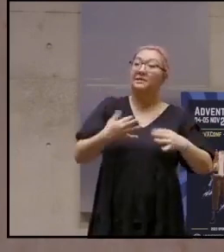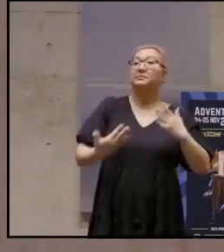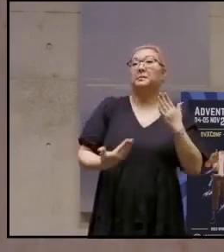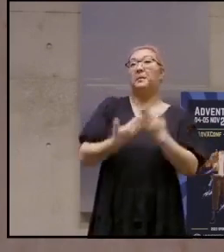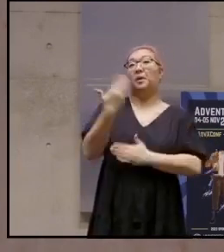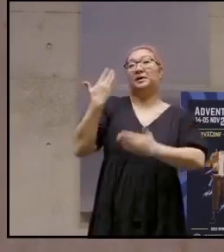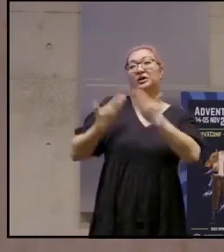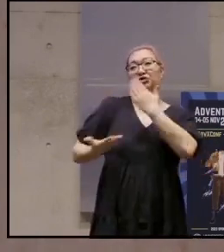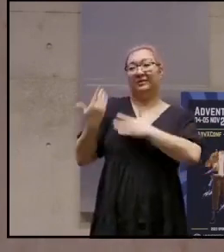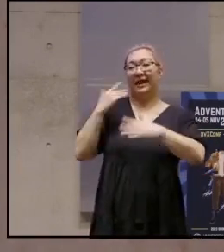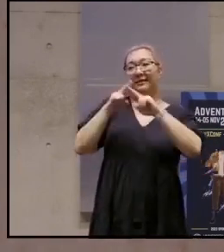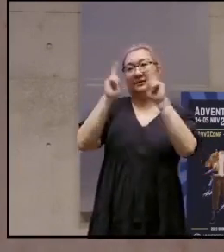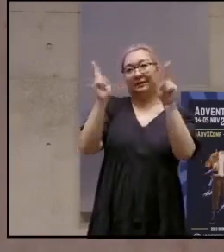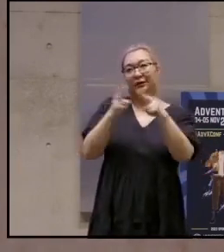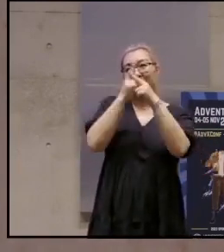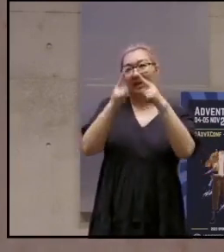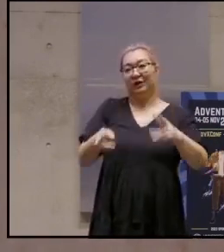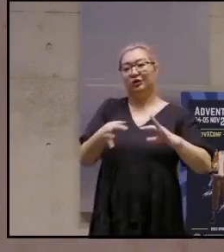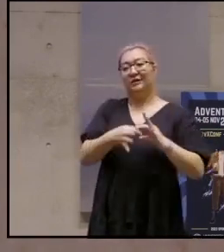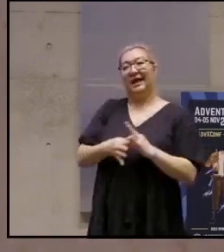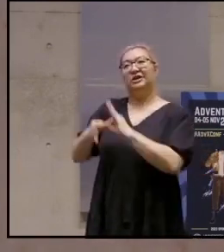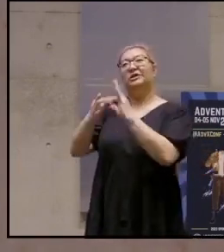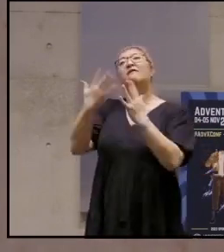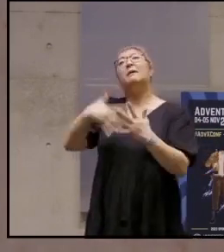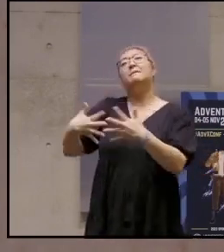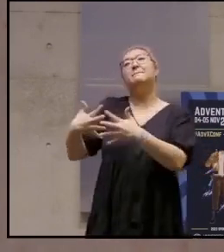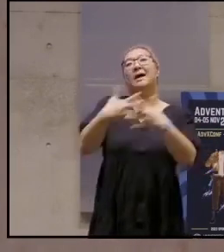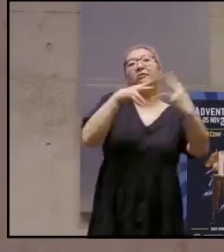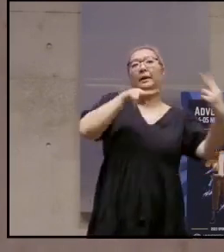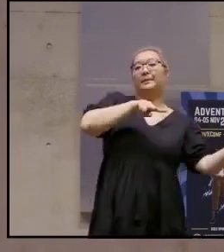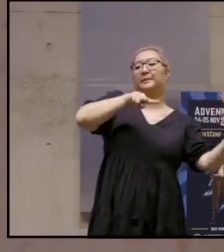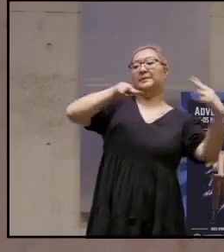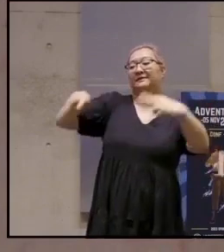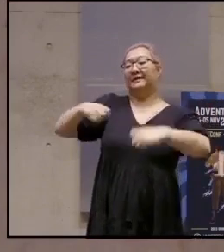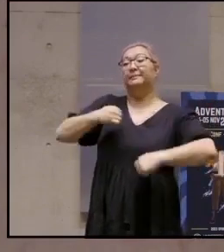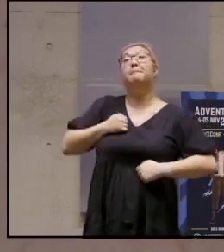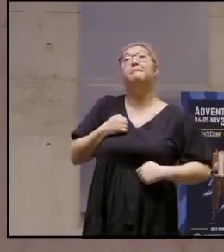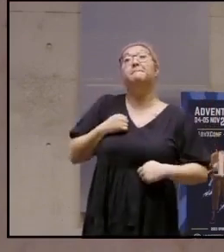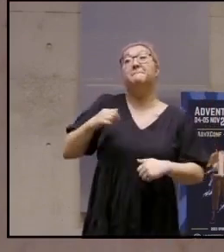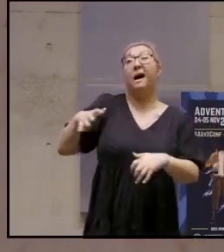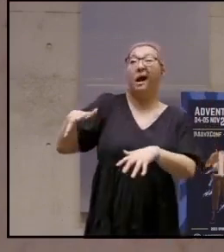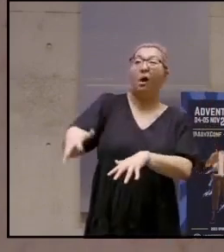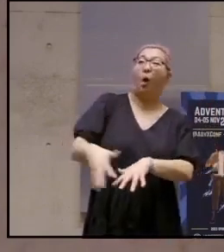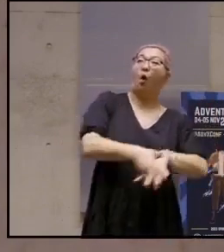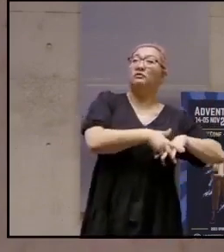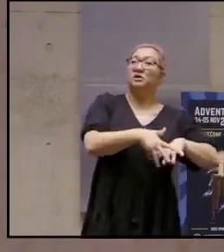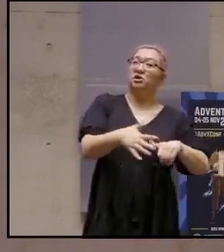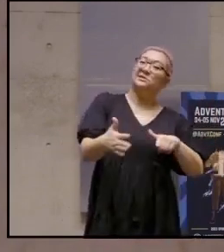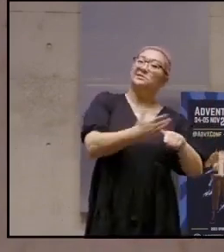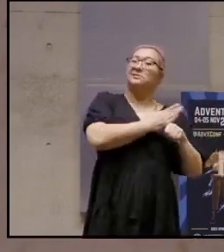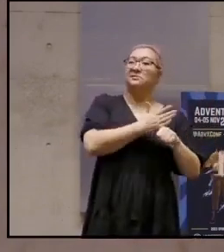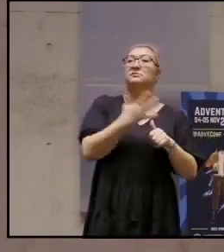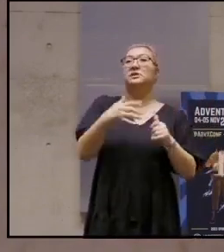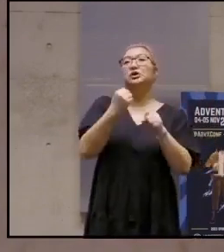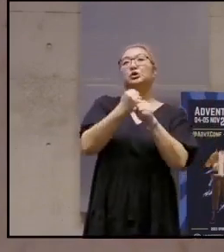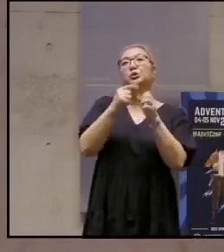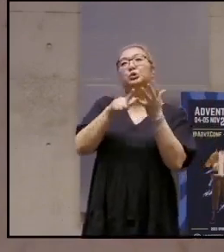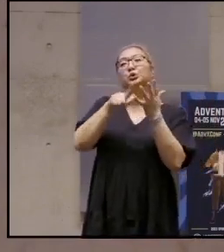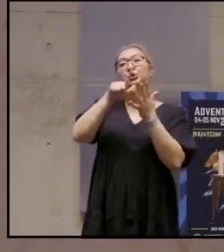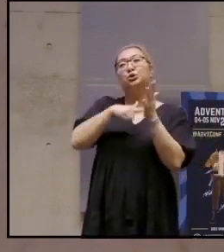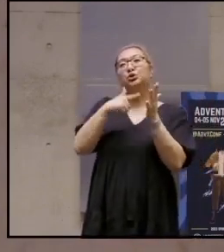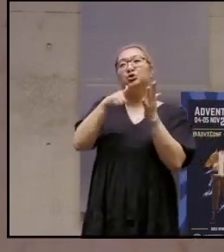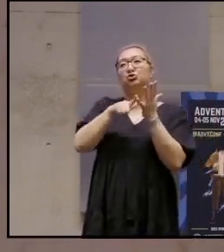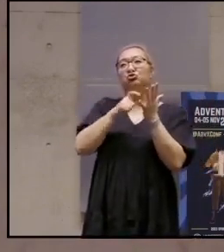international relations from a US perspective. I'm of Gujarati origin, that's Western India. Half Jain,